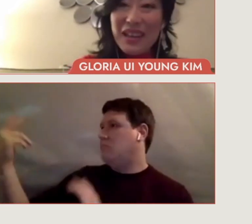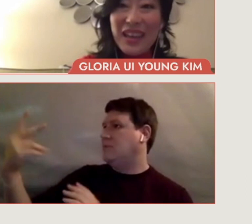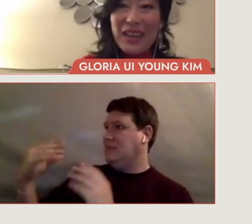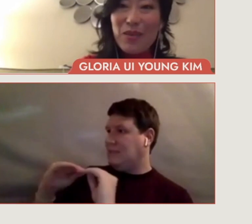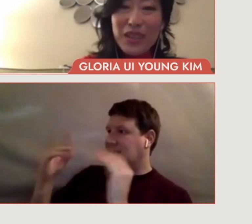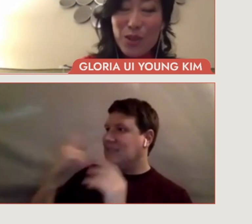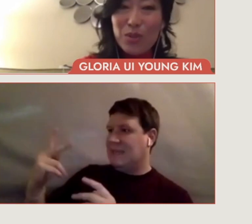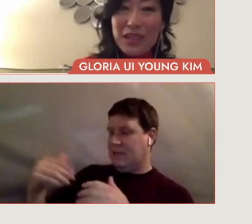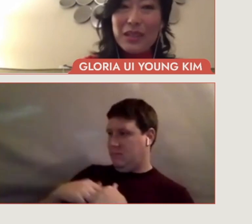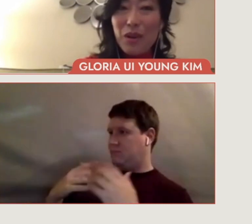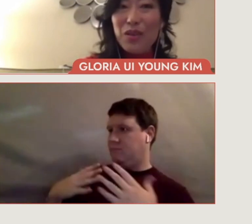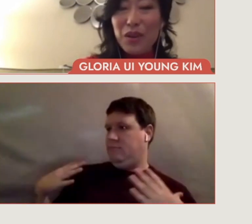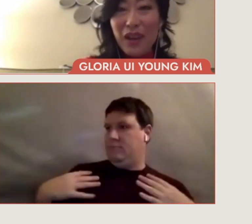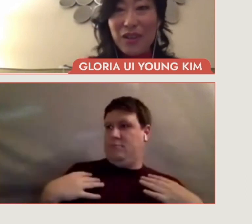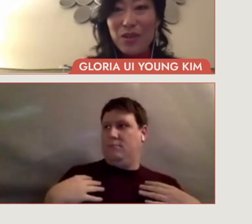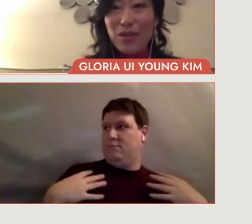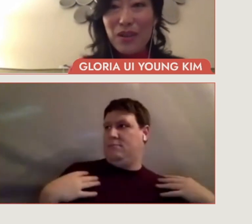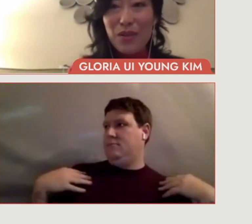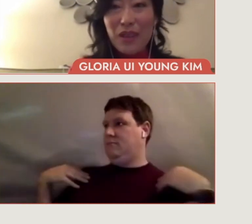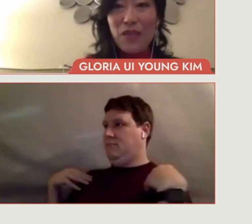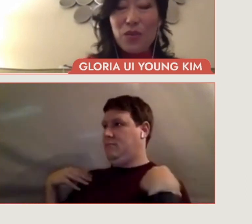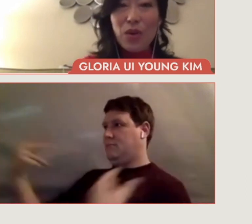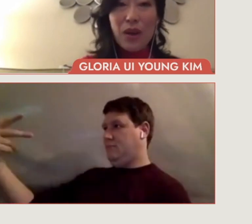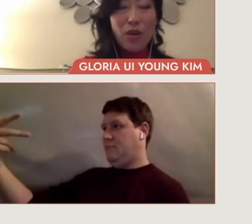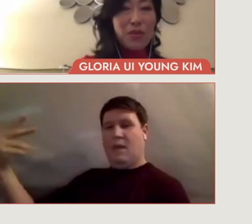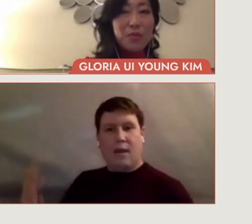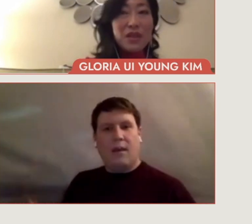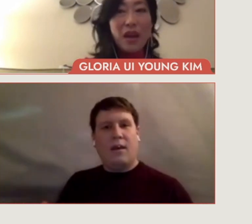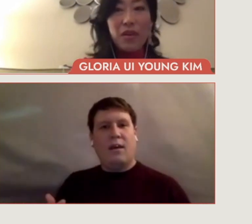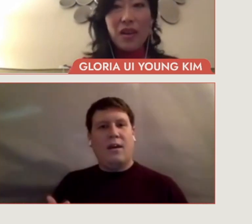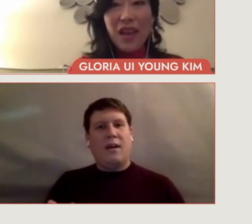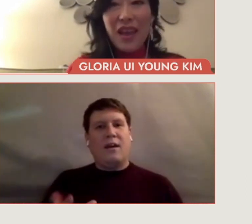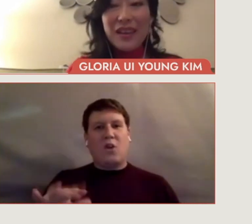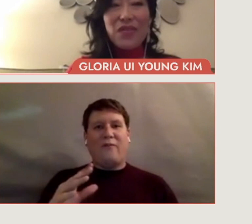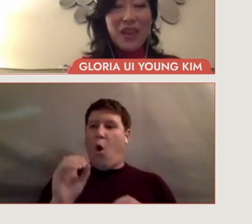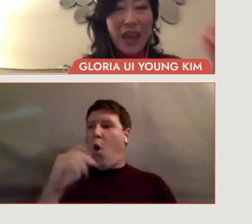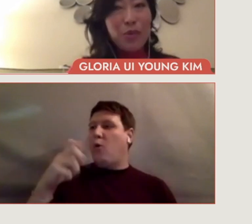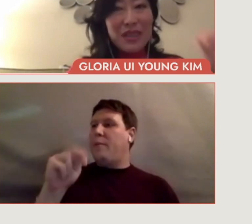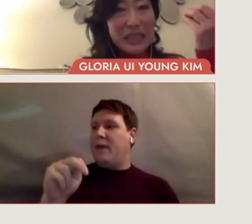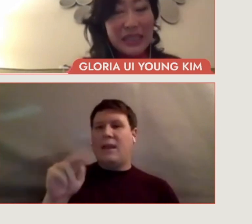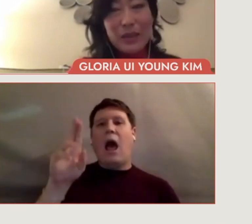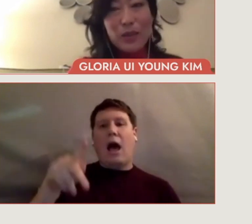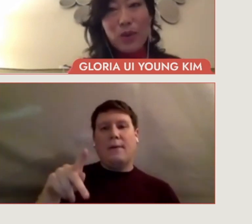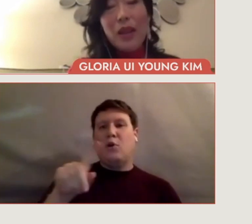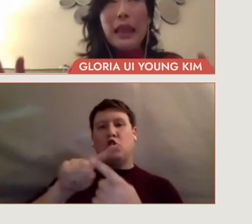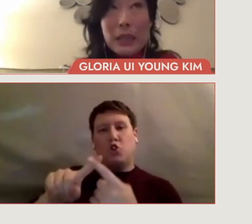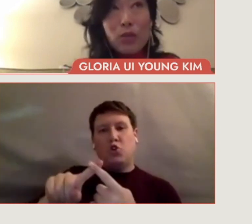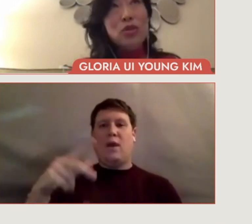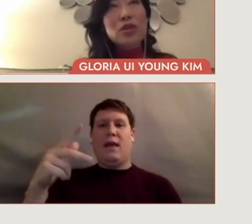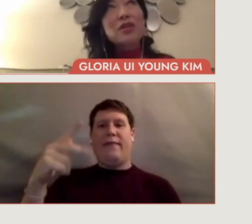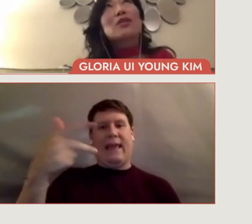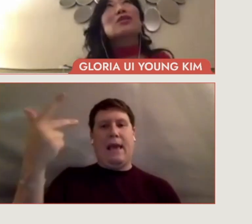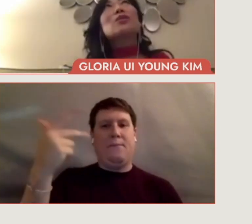but it really truly is the mark of a good actor. Like if you know how to open up to camera, like if the camera doesn't see you, unless